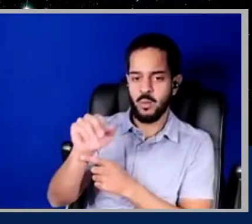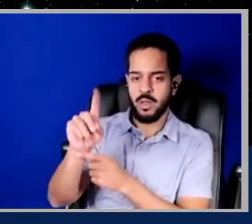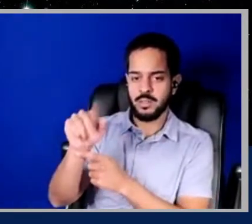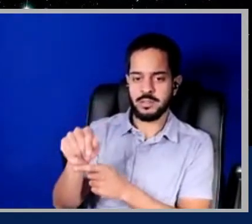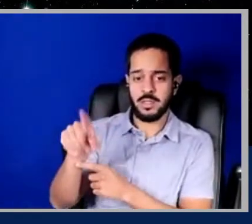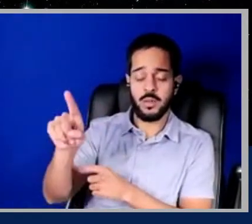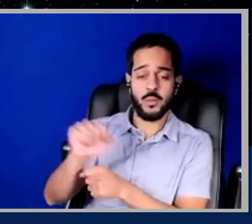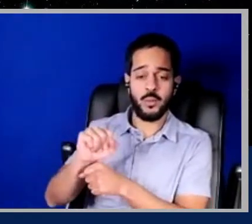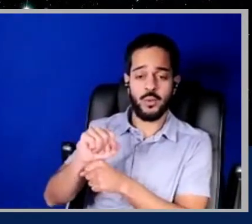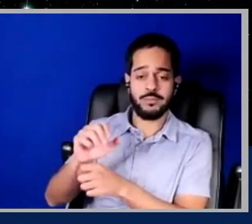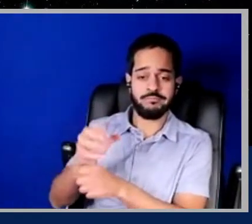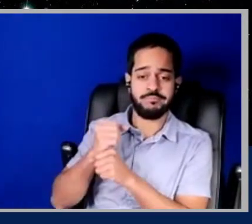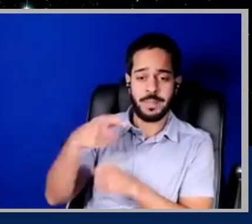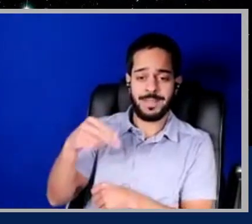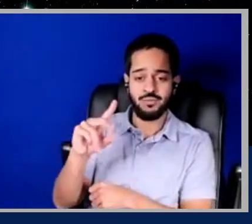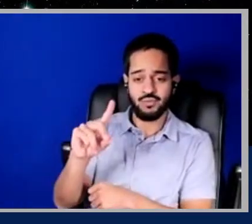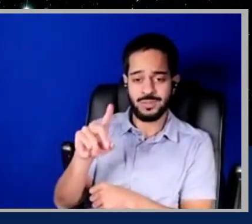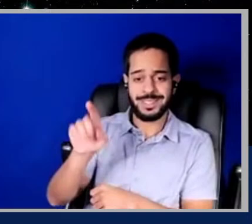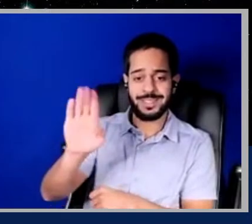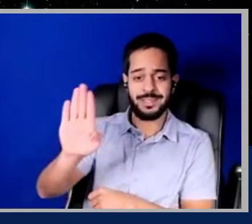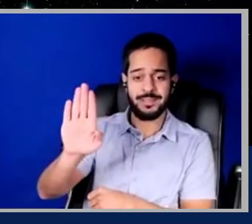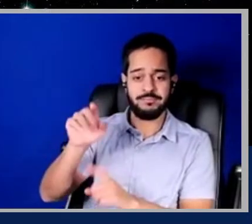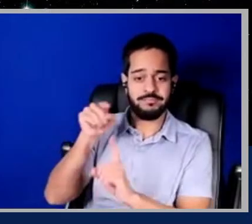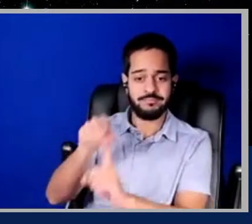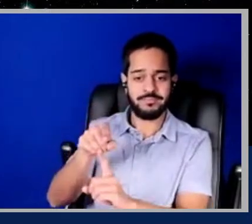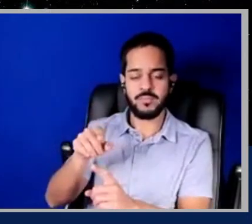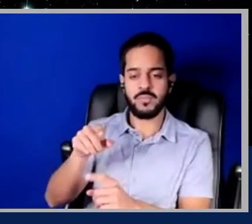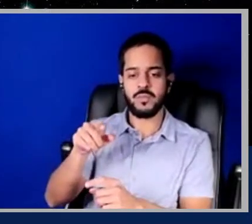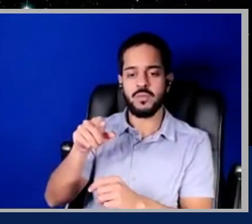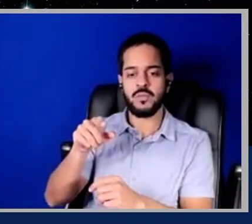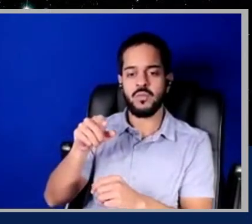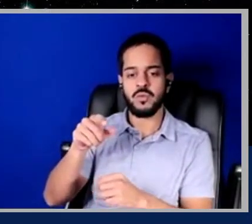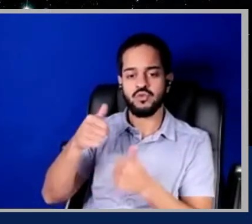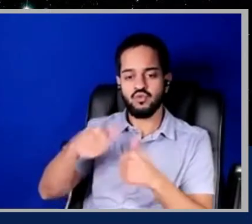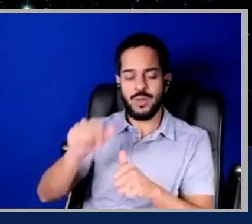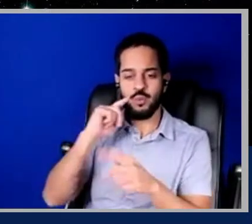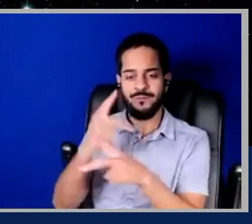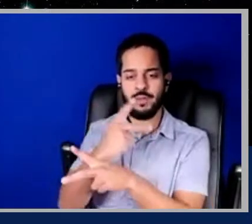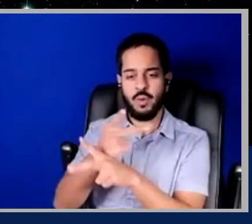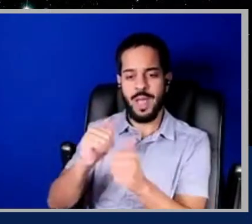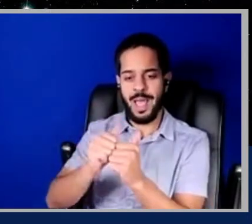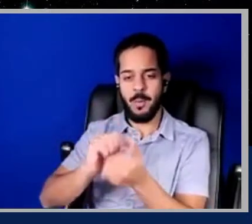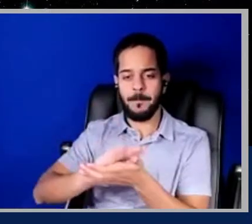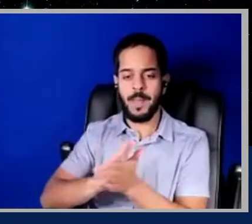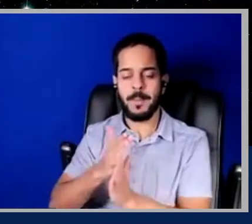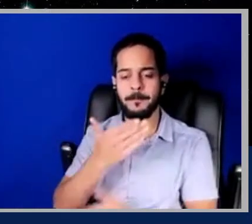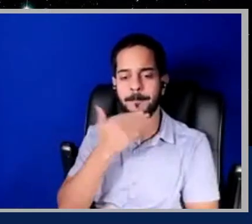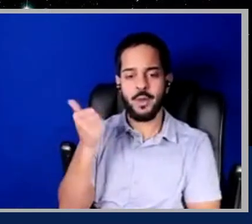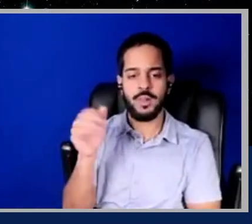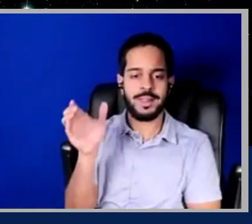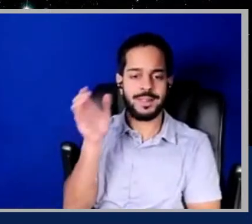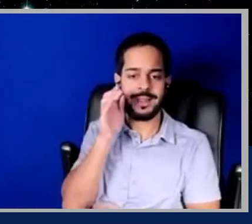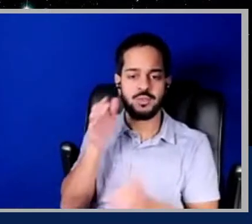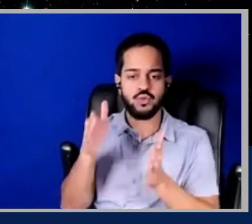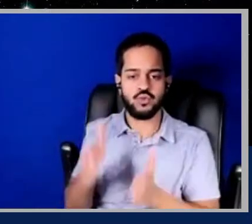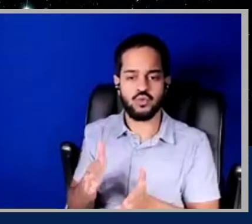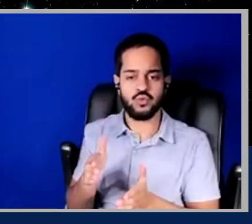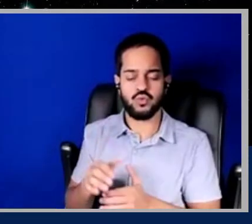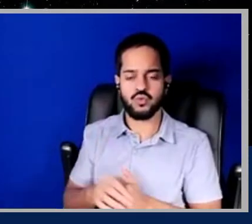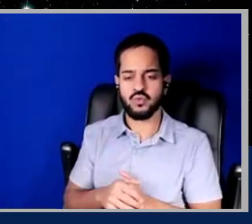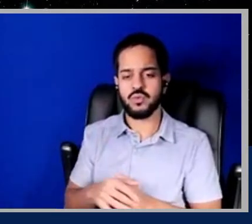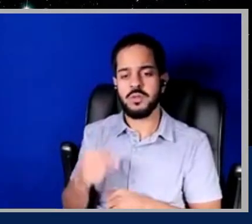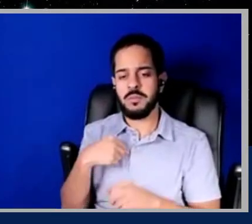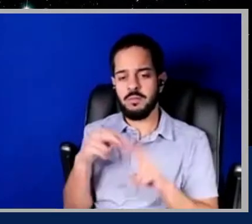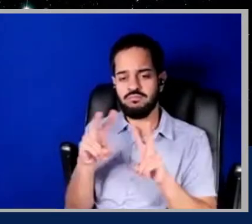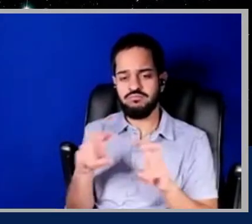essentially showcasing that we can learn to become better listeners. And I, again, have looked at these images and then